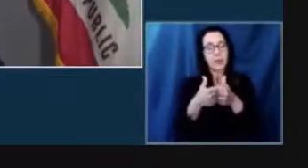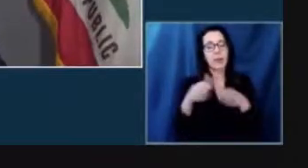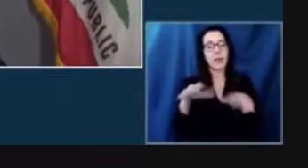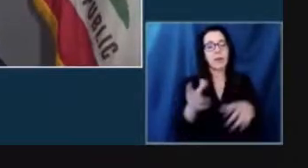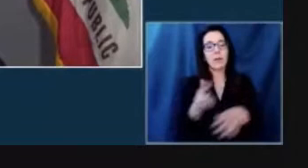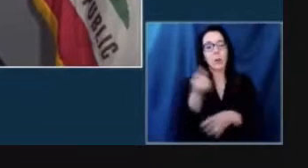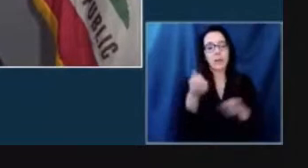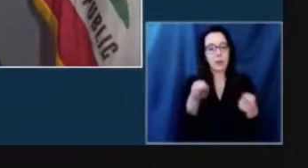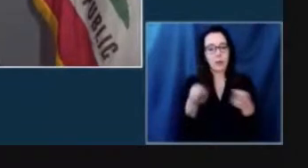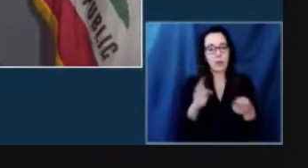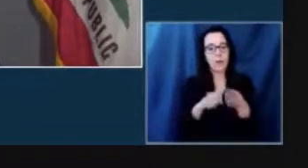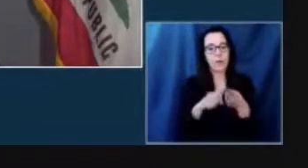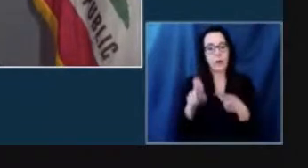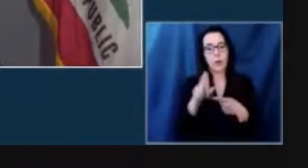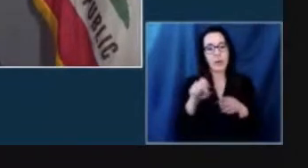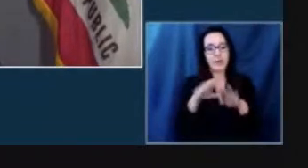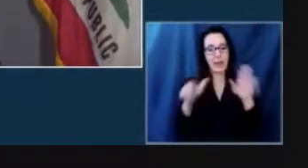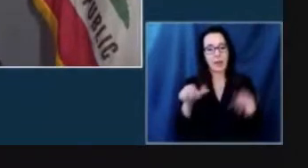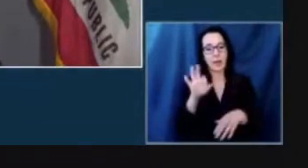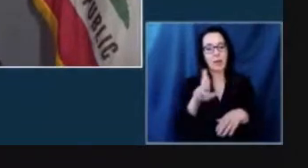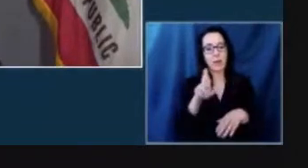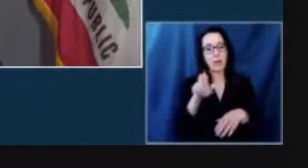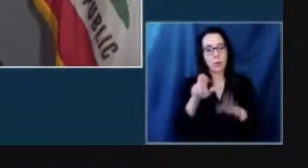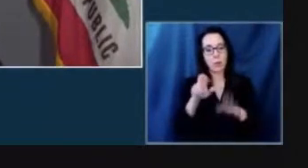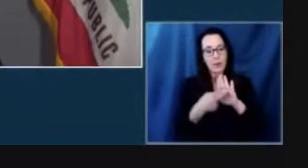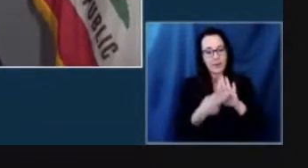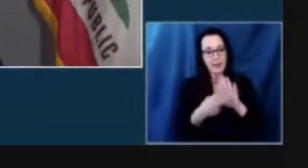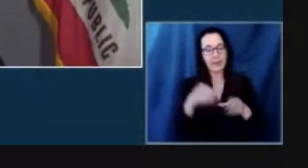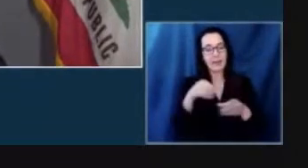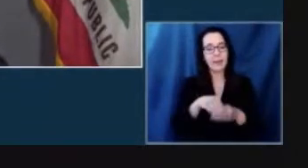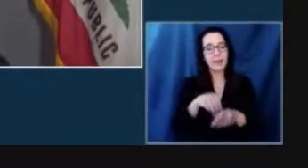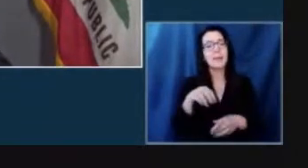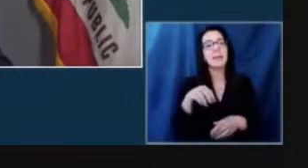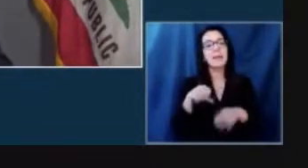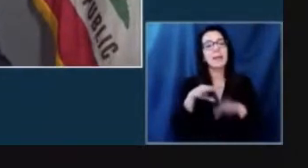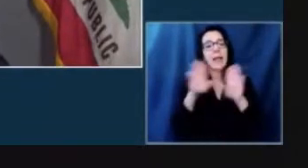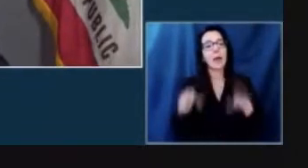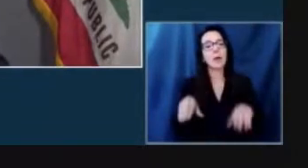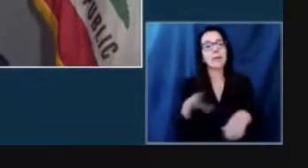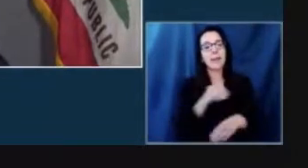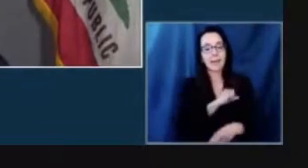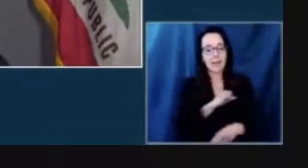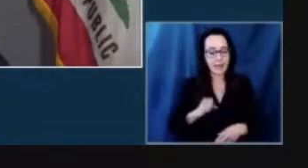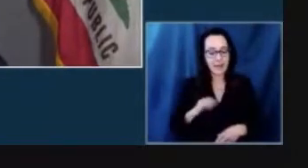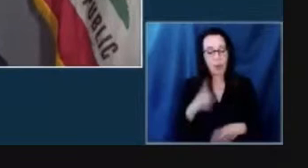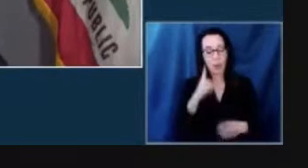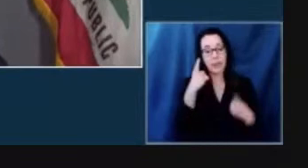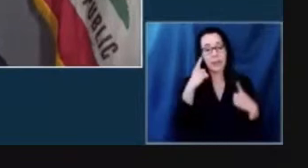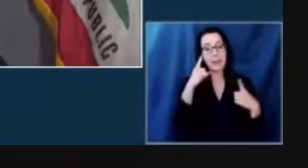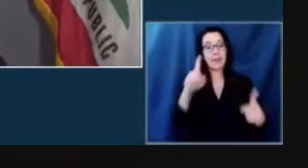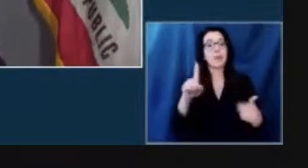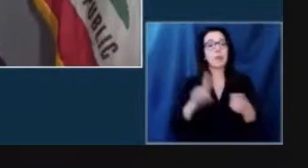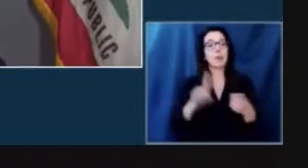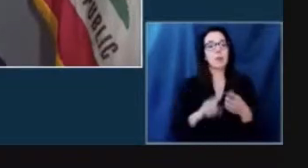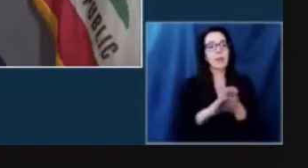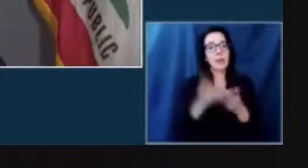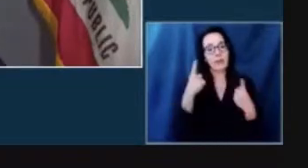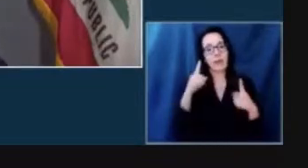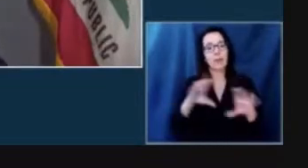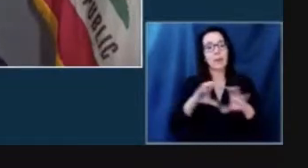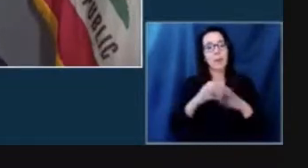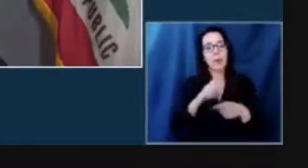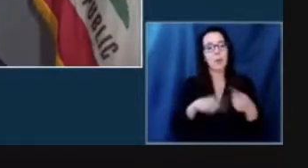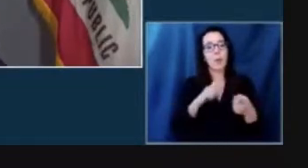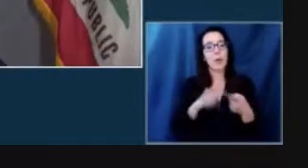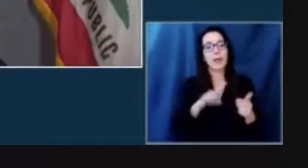U.S. Senate. That requires money. To be an effective party when it comes to winning these tough races, we